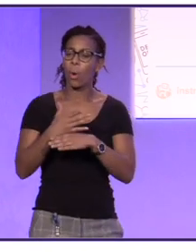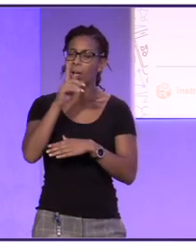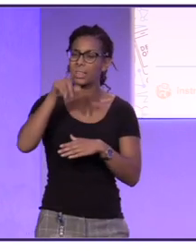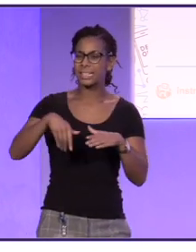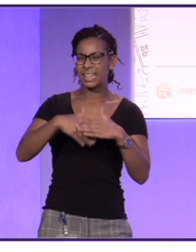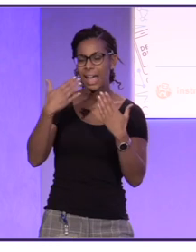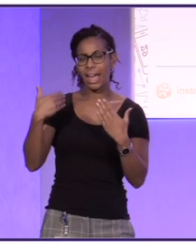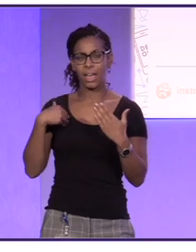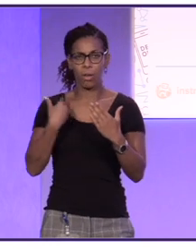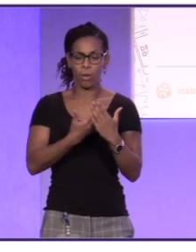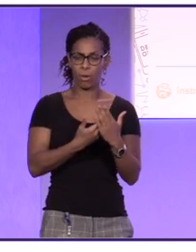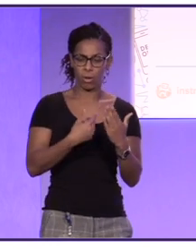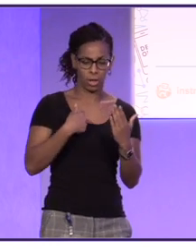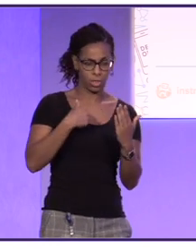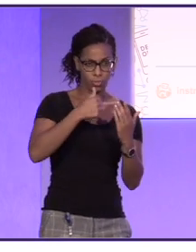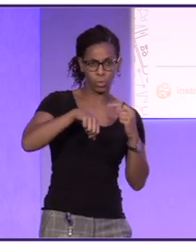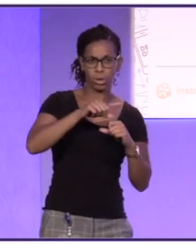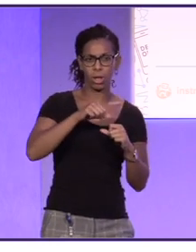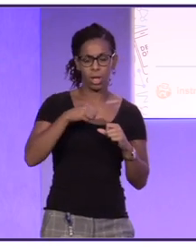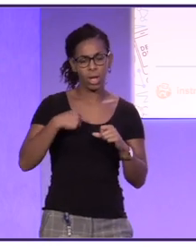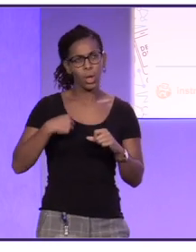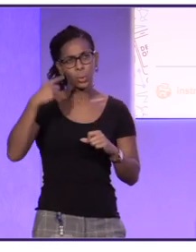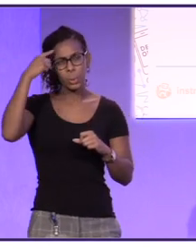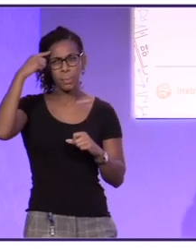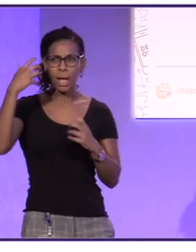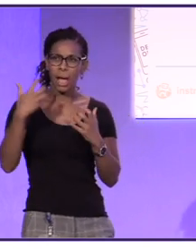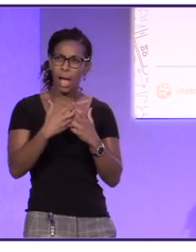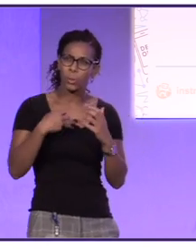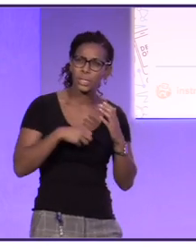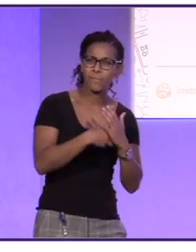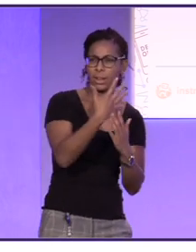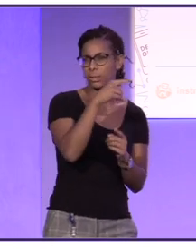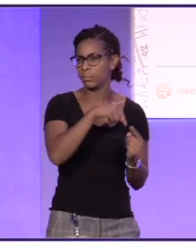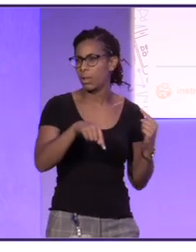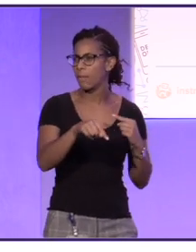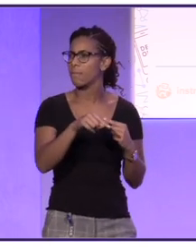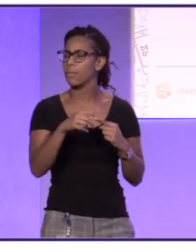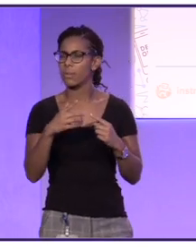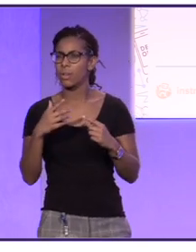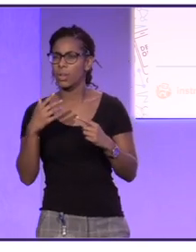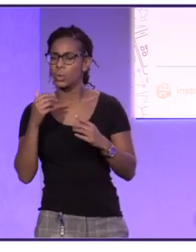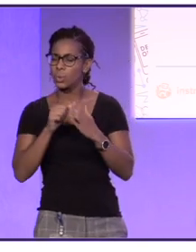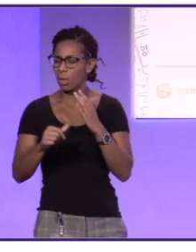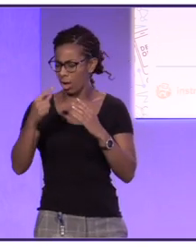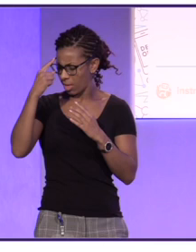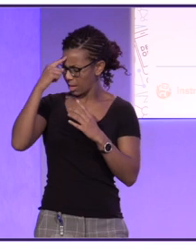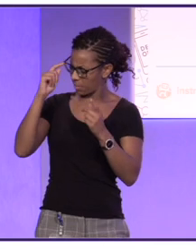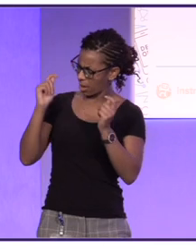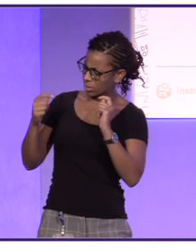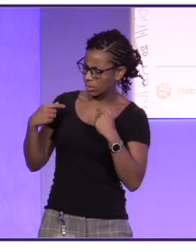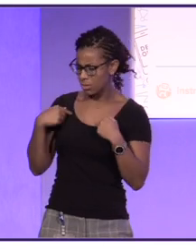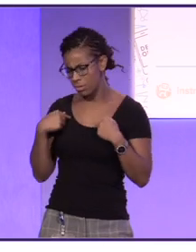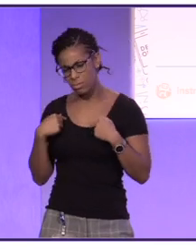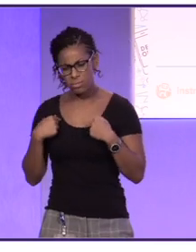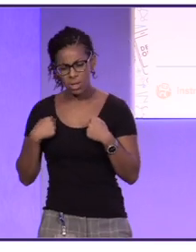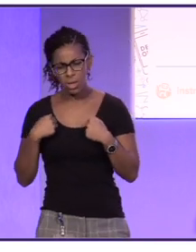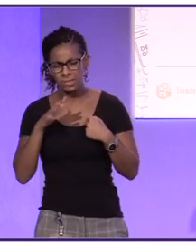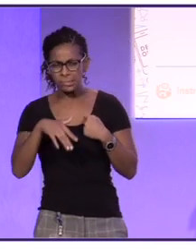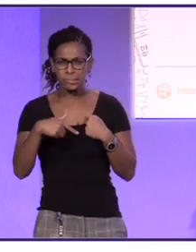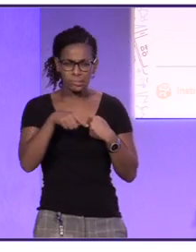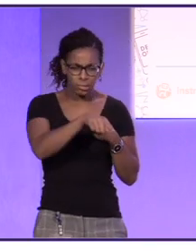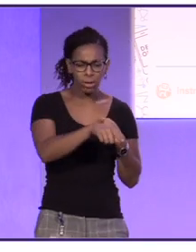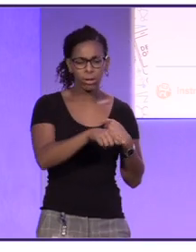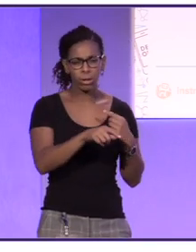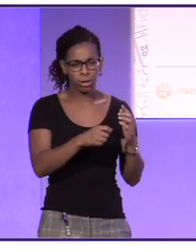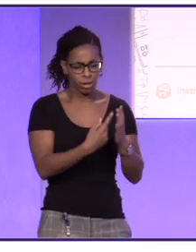affects how you develop stuff when you go back to your home team. You start thinking, oh, I don't want to have to fix this